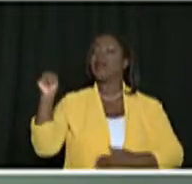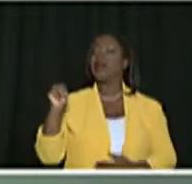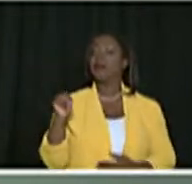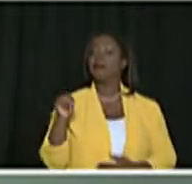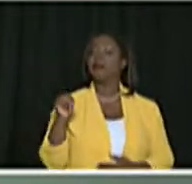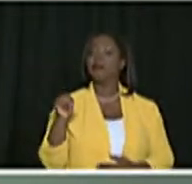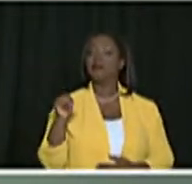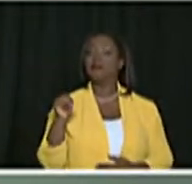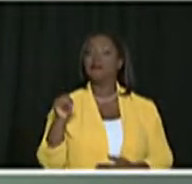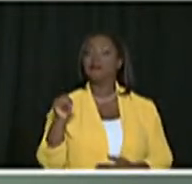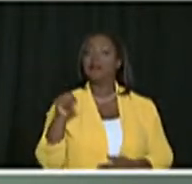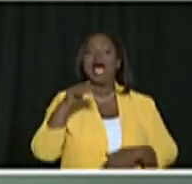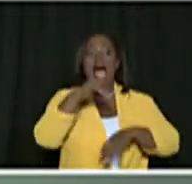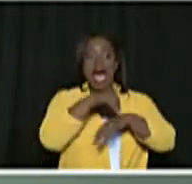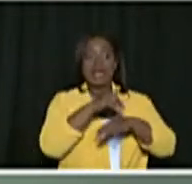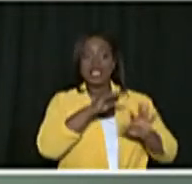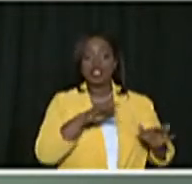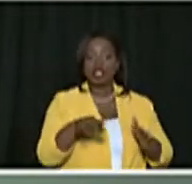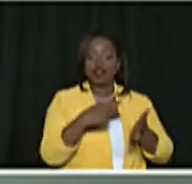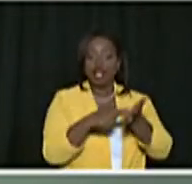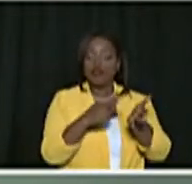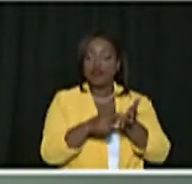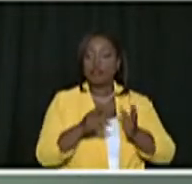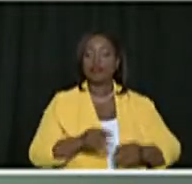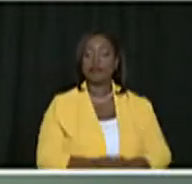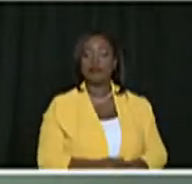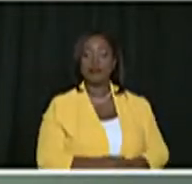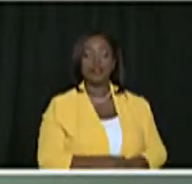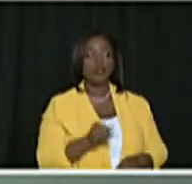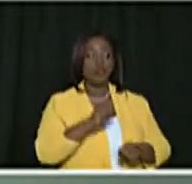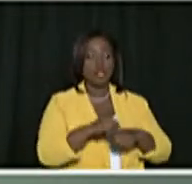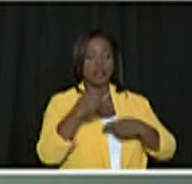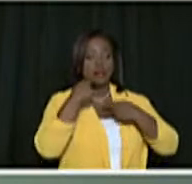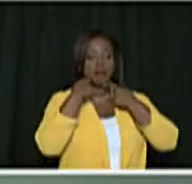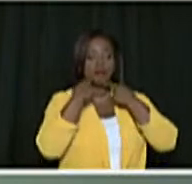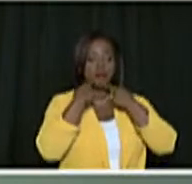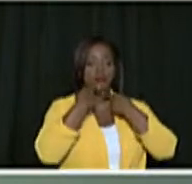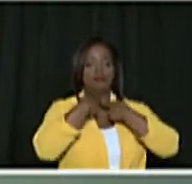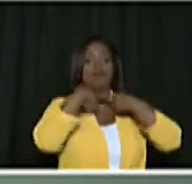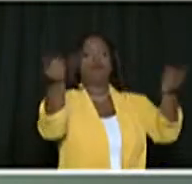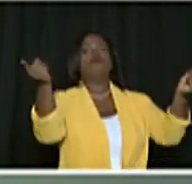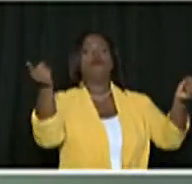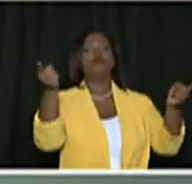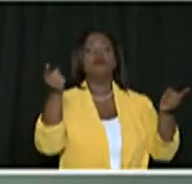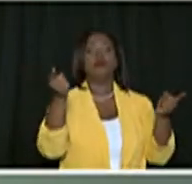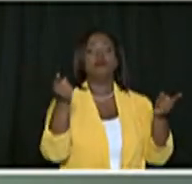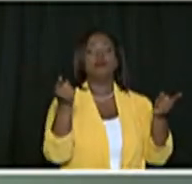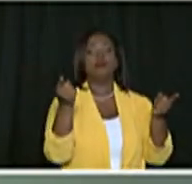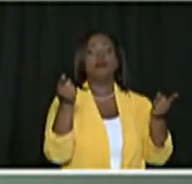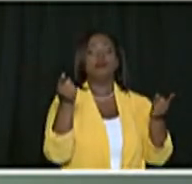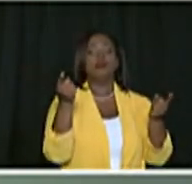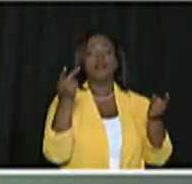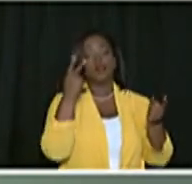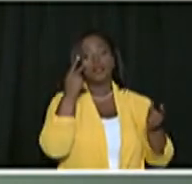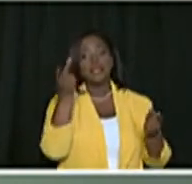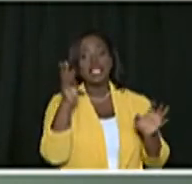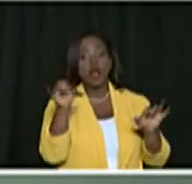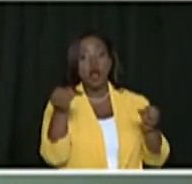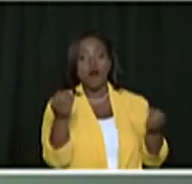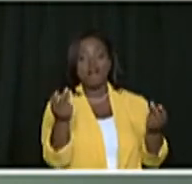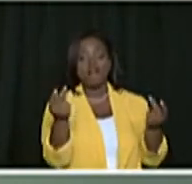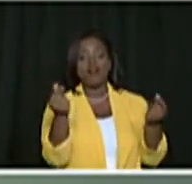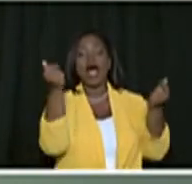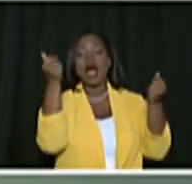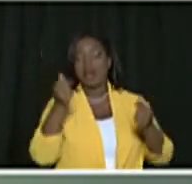But report it so that we can issue an alert and help you to have that child recovered. So even if you're going to wait to see the